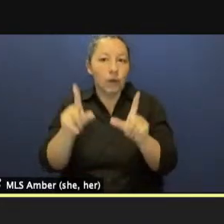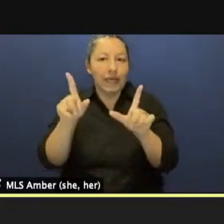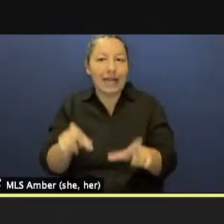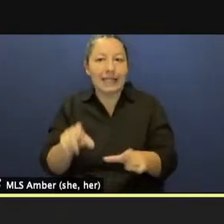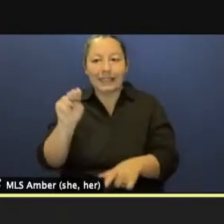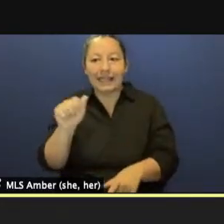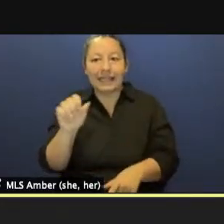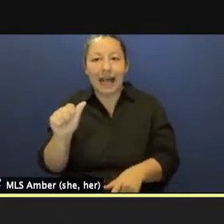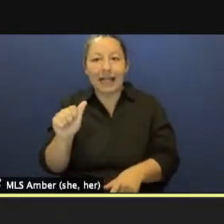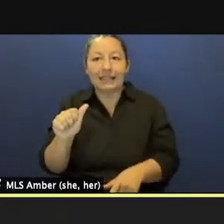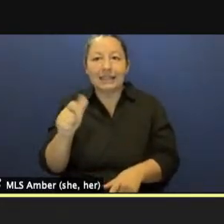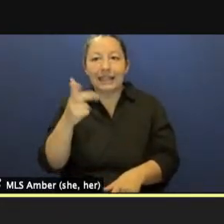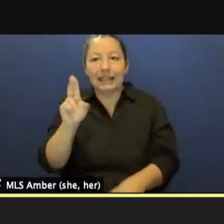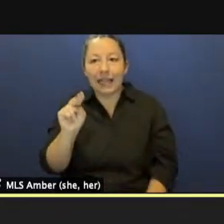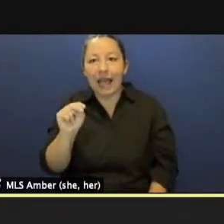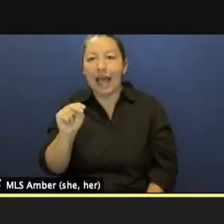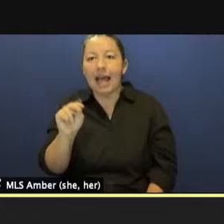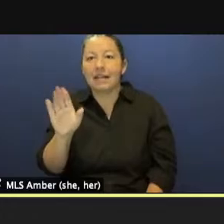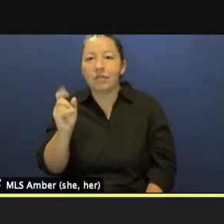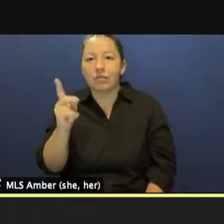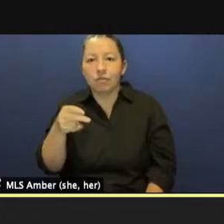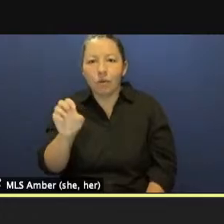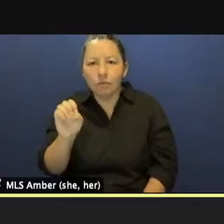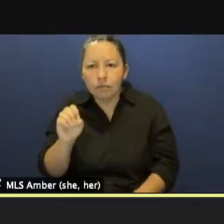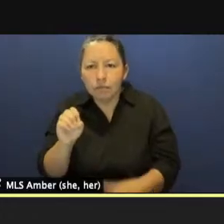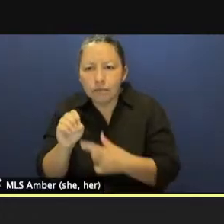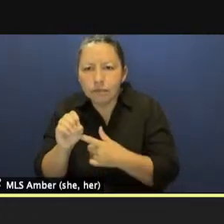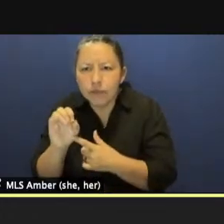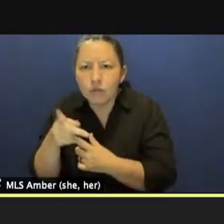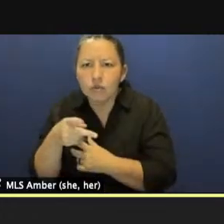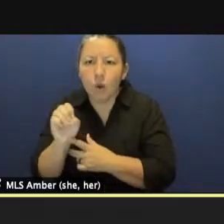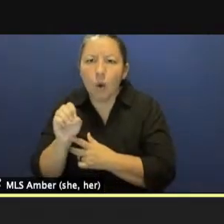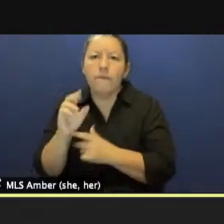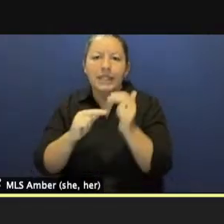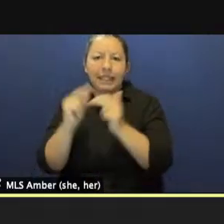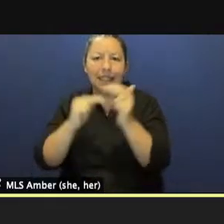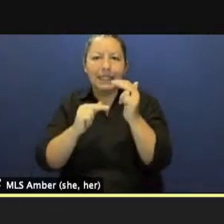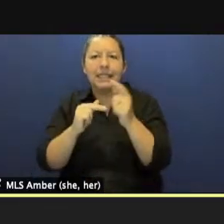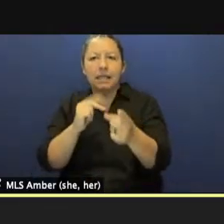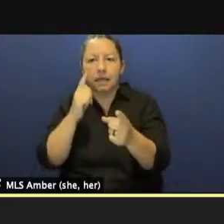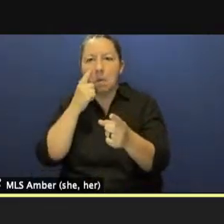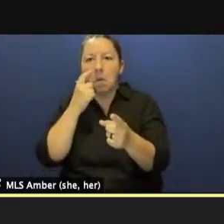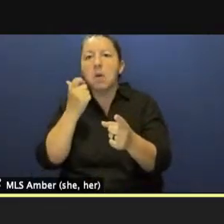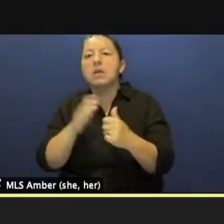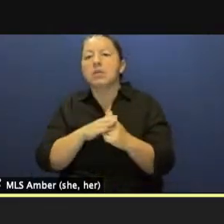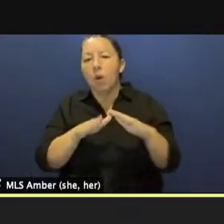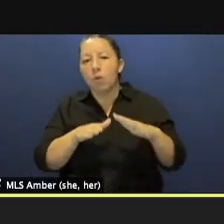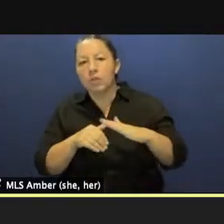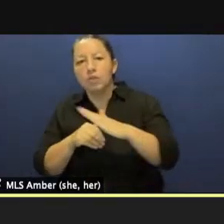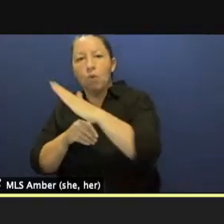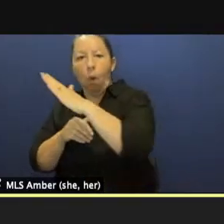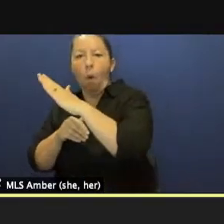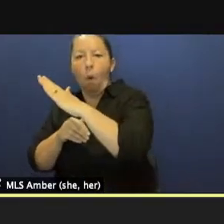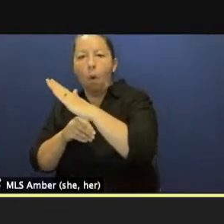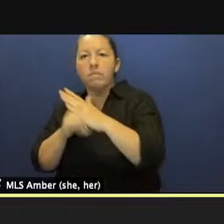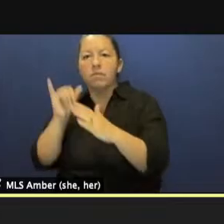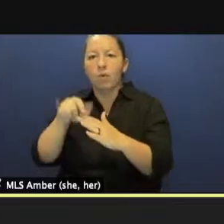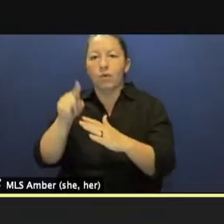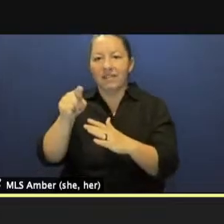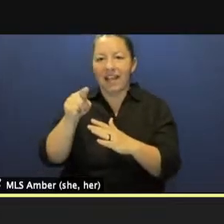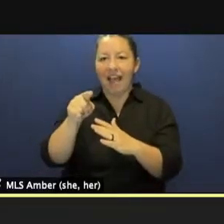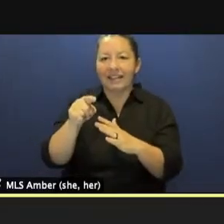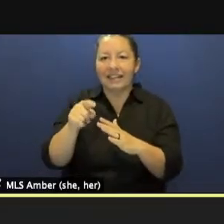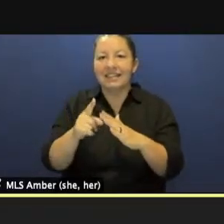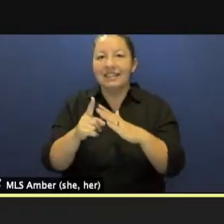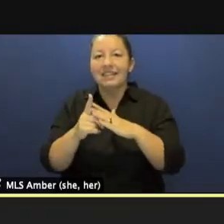slope facility. The top left corner there, you see a grill in the horizontal bed. That's the sink tank. We've spent a fair number of